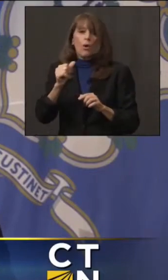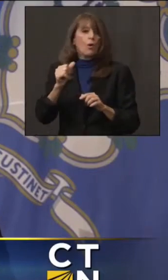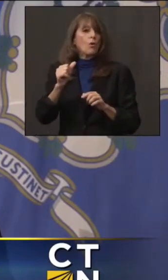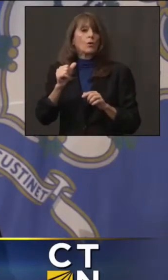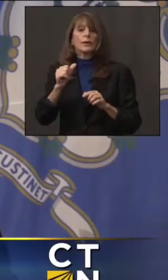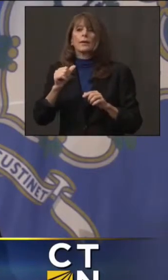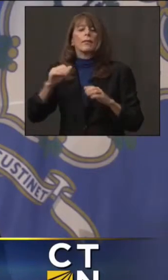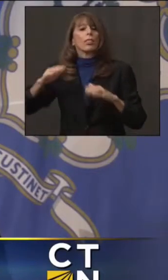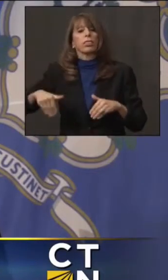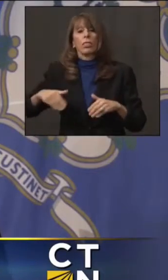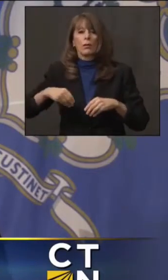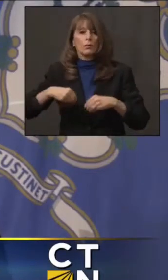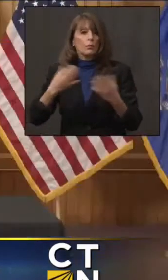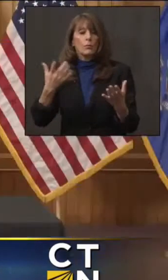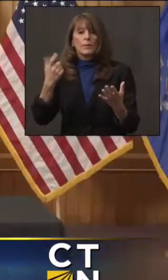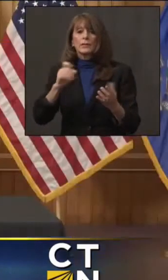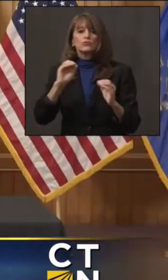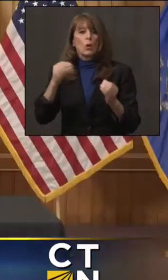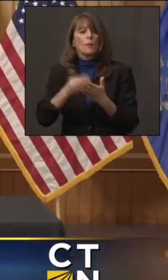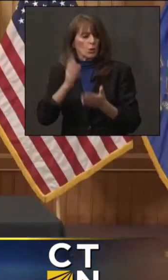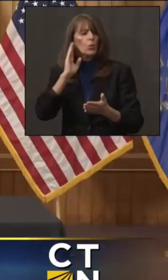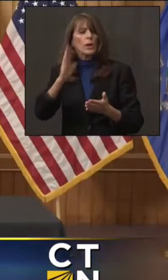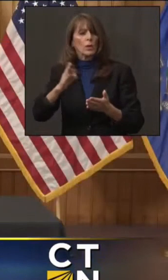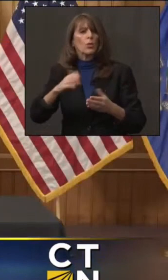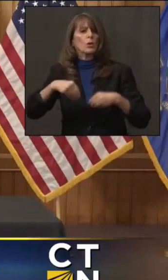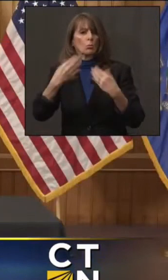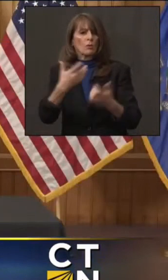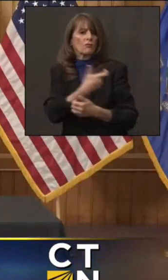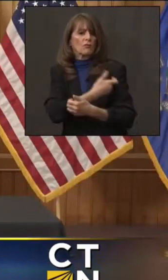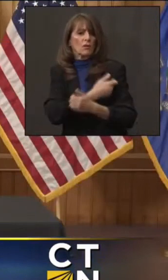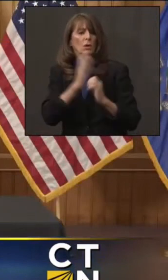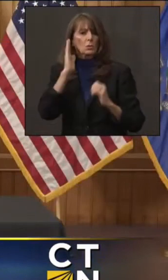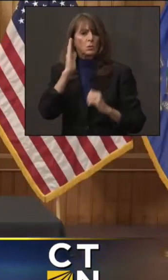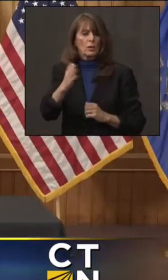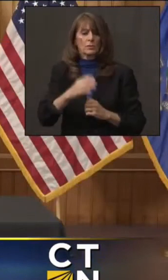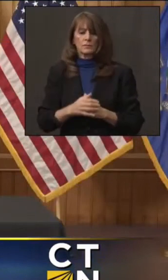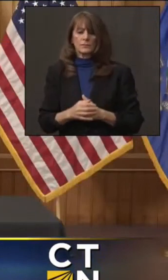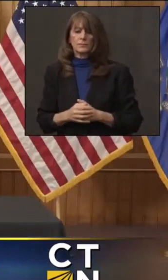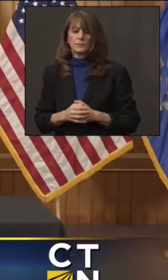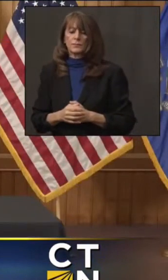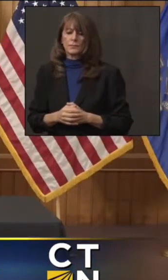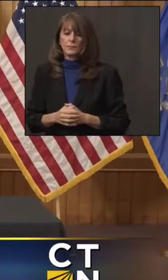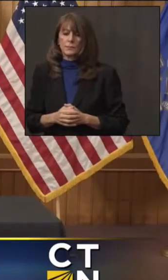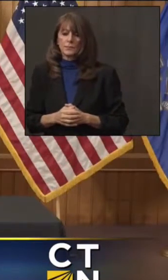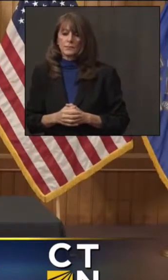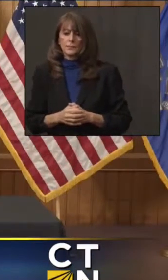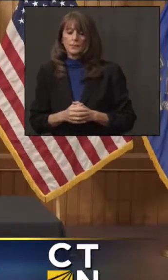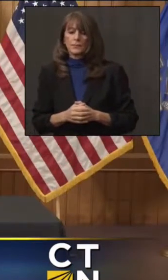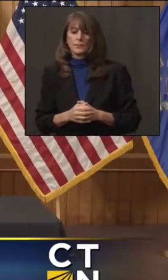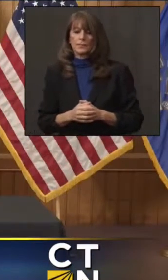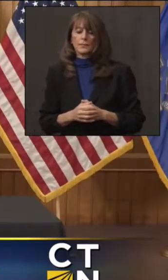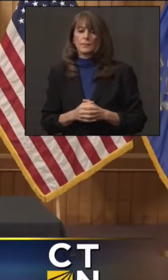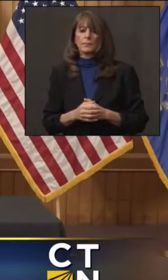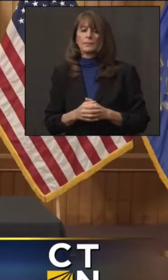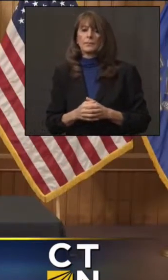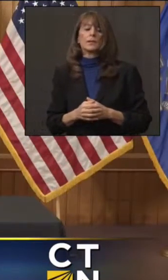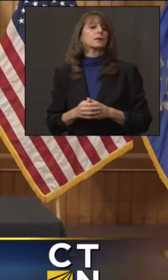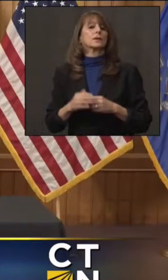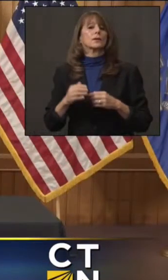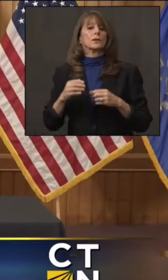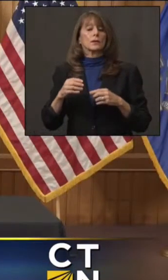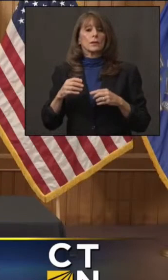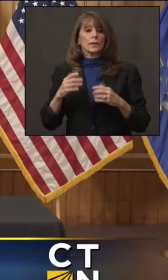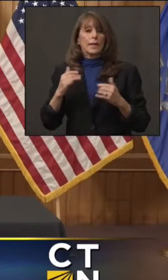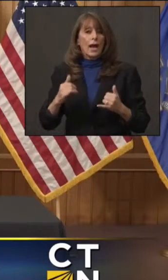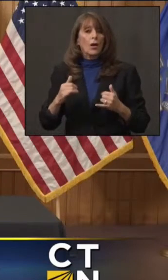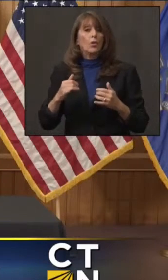effectively. Okay, and lastly, there's concern among the immigrant community that information collected during the vaccination process could be shared